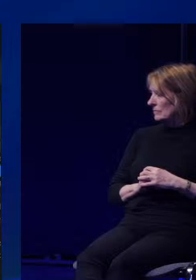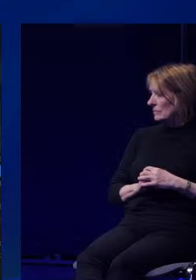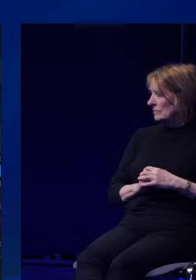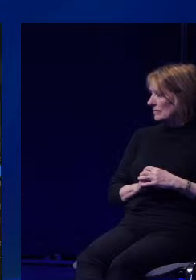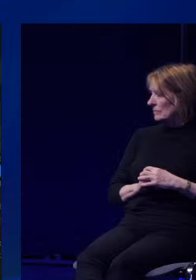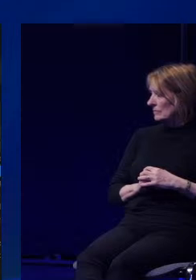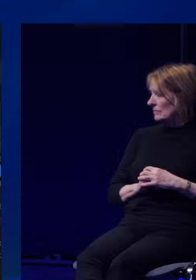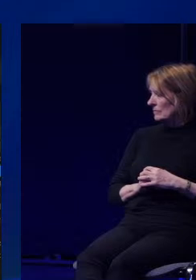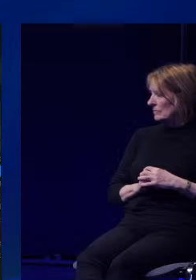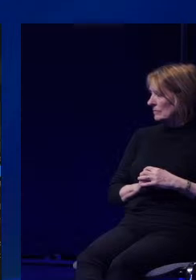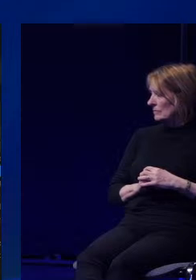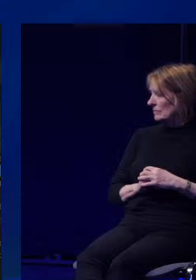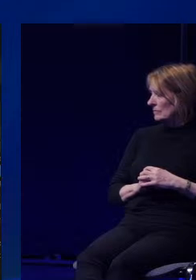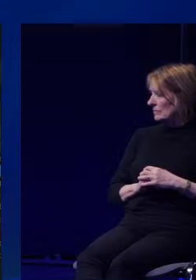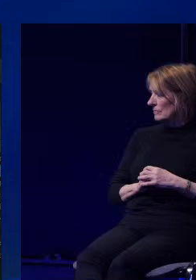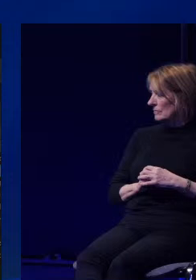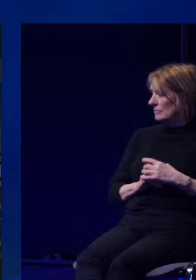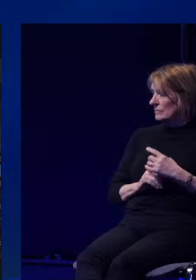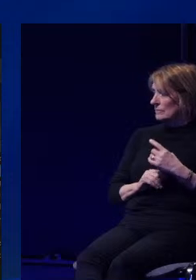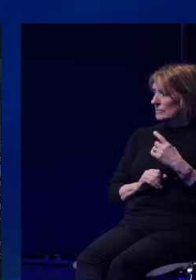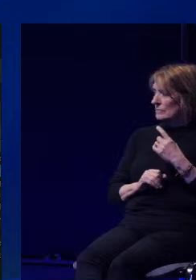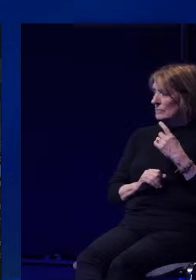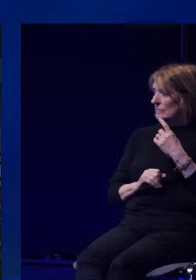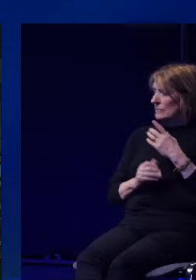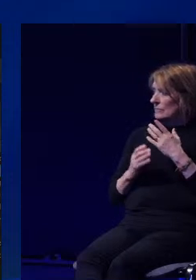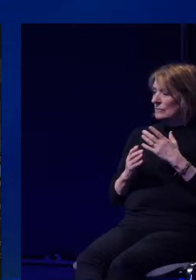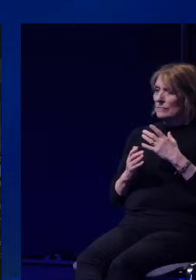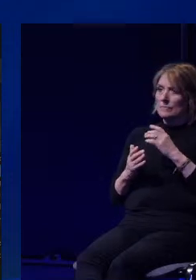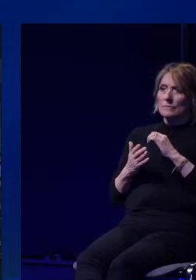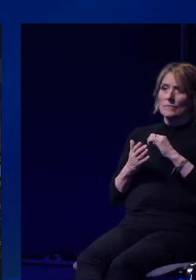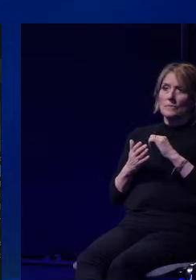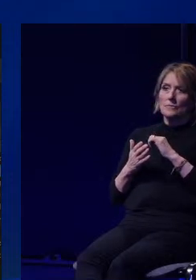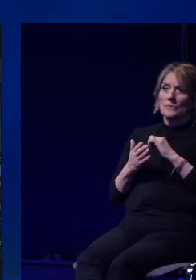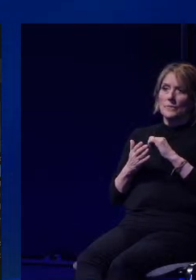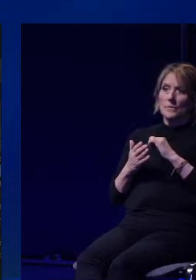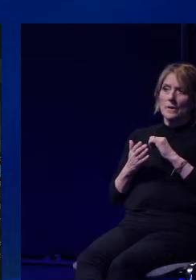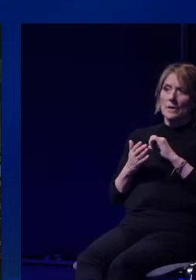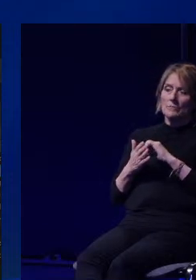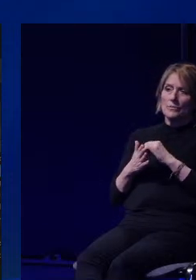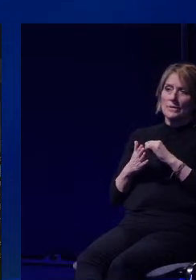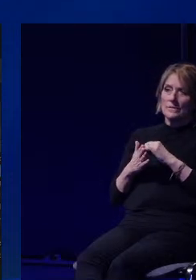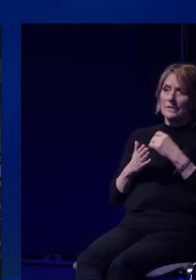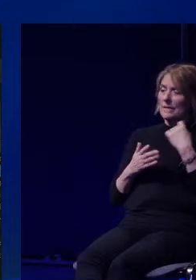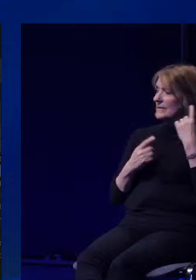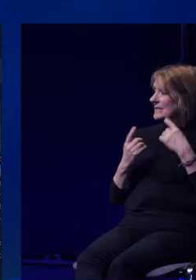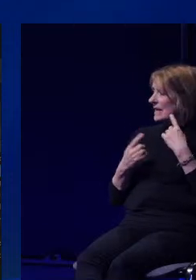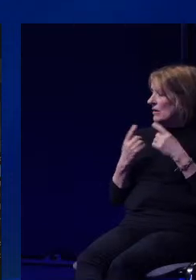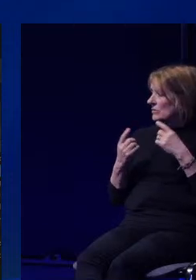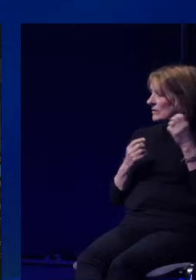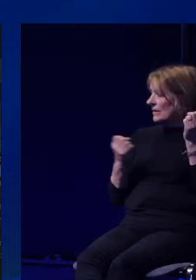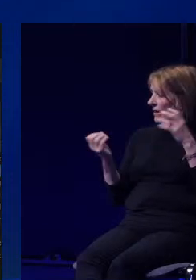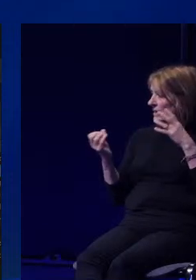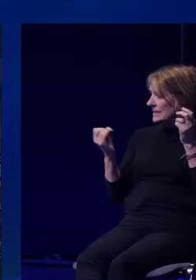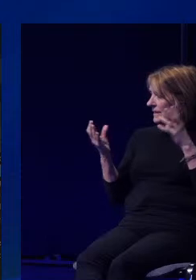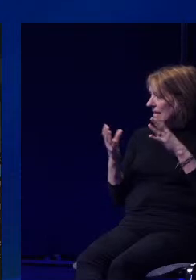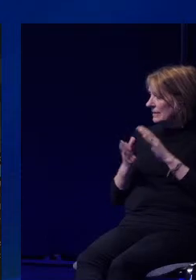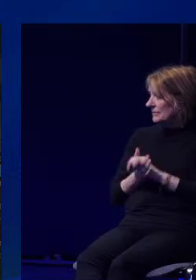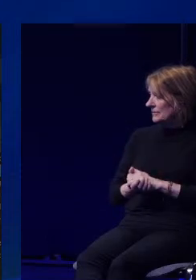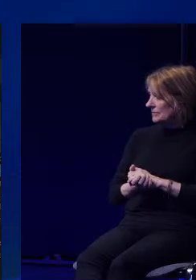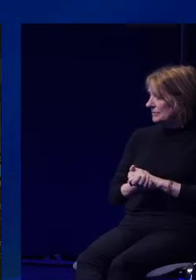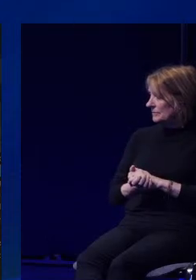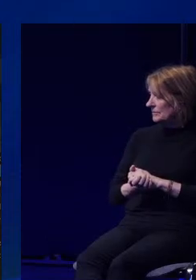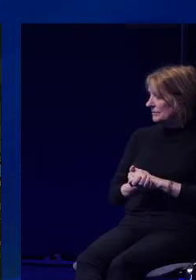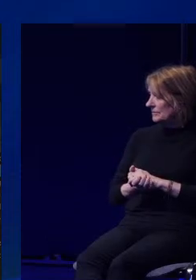Instead, I'm going to do something else for the demo, right? Because I'm going to bring the sun down, the lighting, so we don't have to go in every